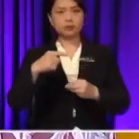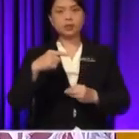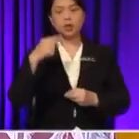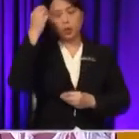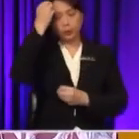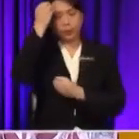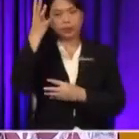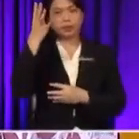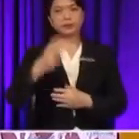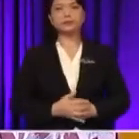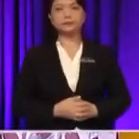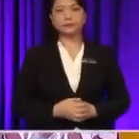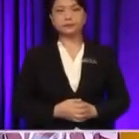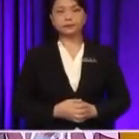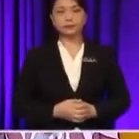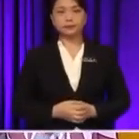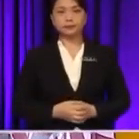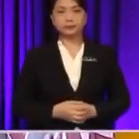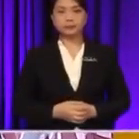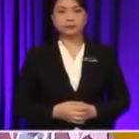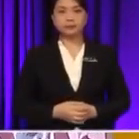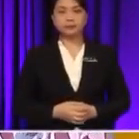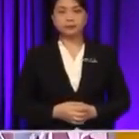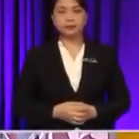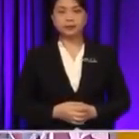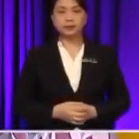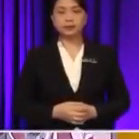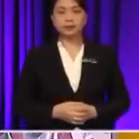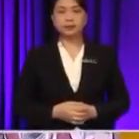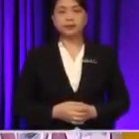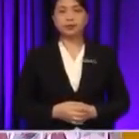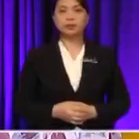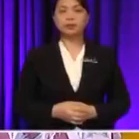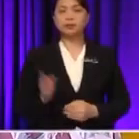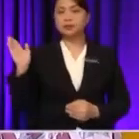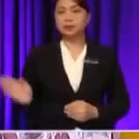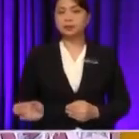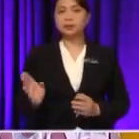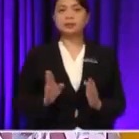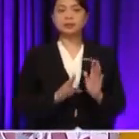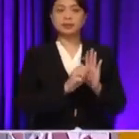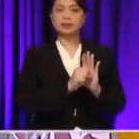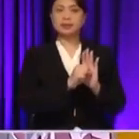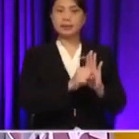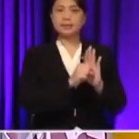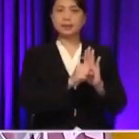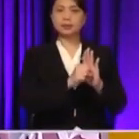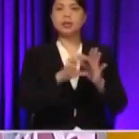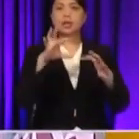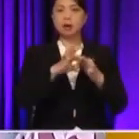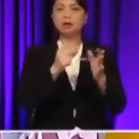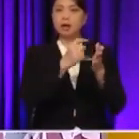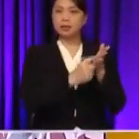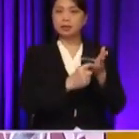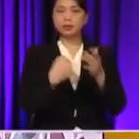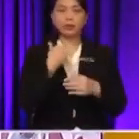Okay. All right, so here is the sample of an article. So we are going to